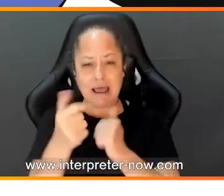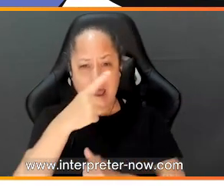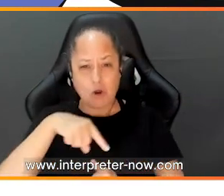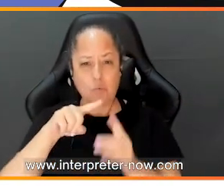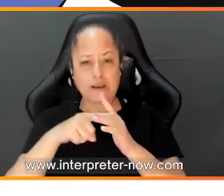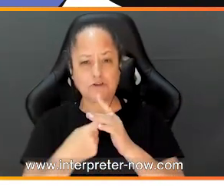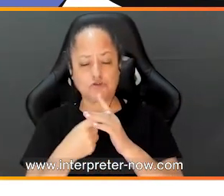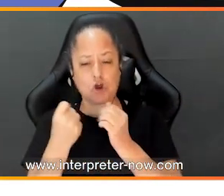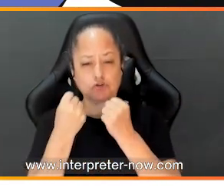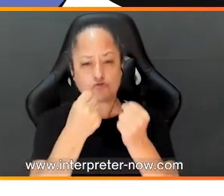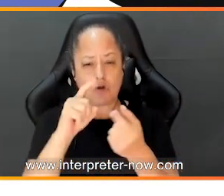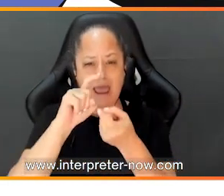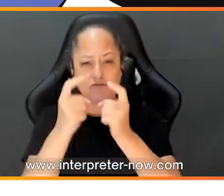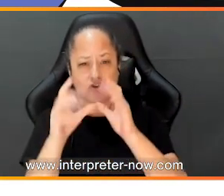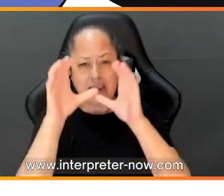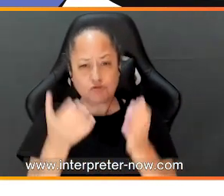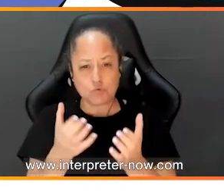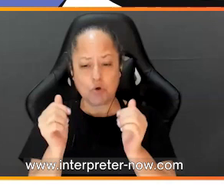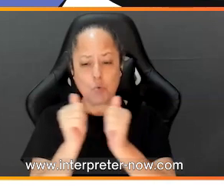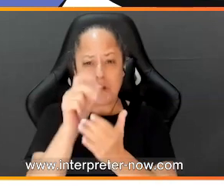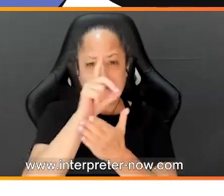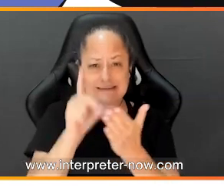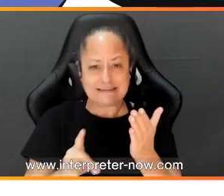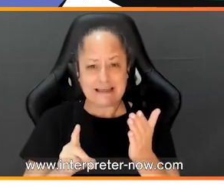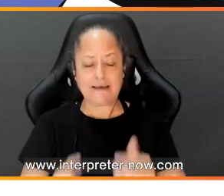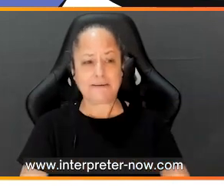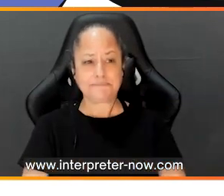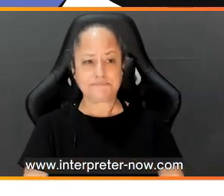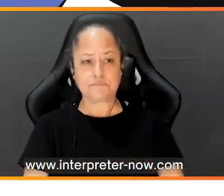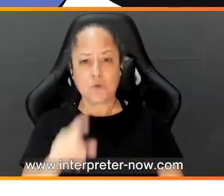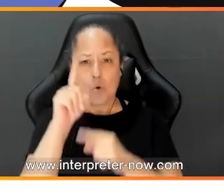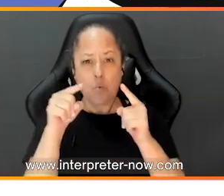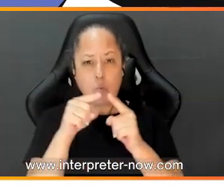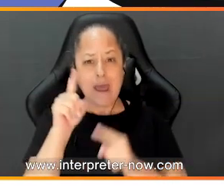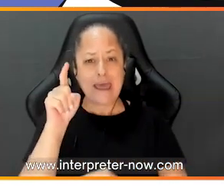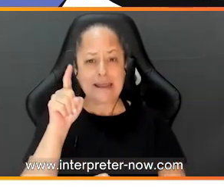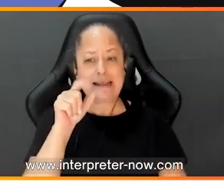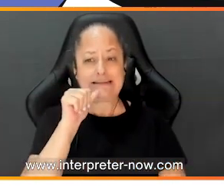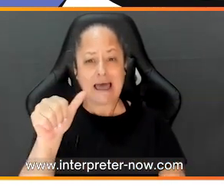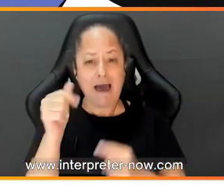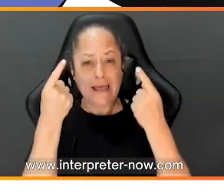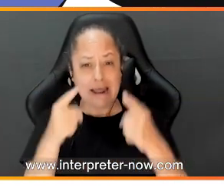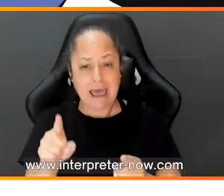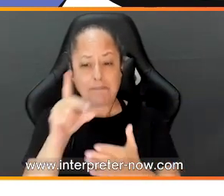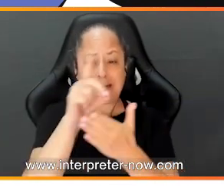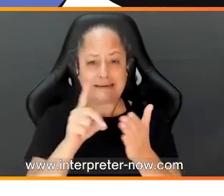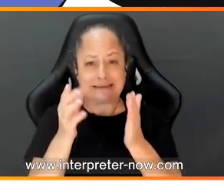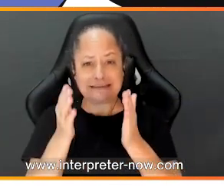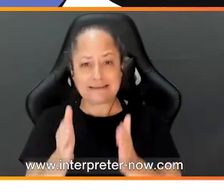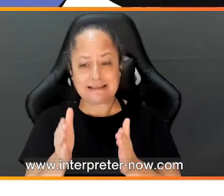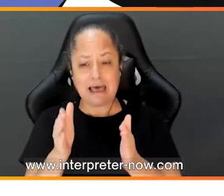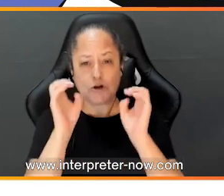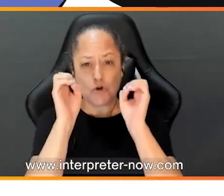get designers and anyone that is tangentially connected to the design world? So you could be a marketer or a UX writer,